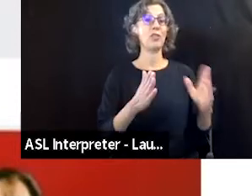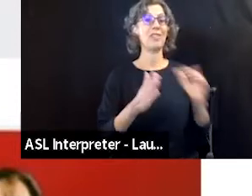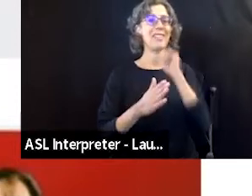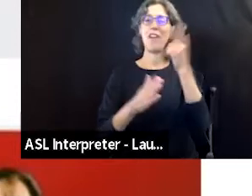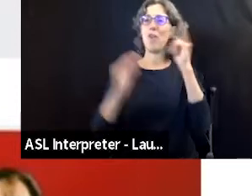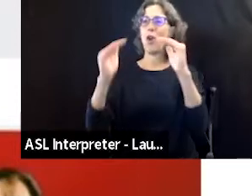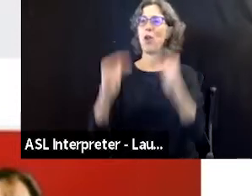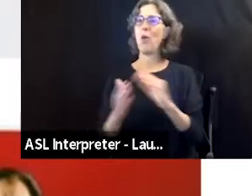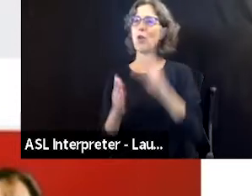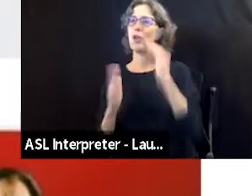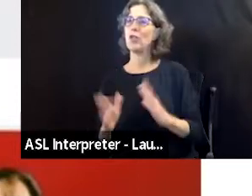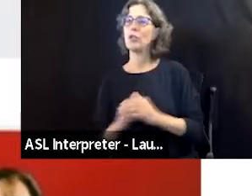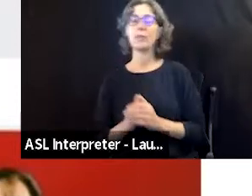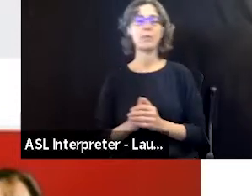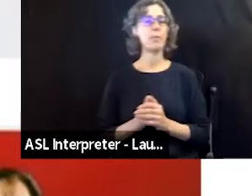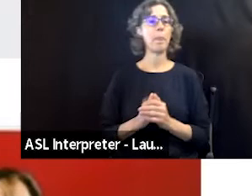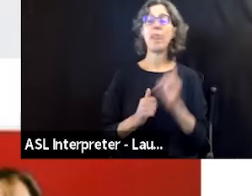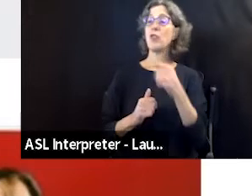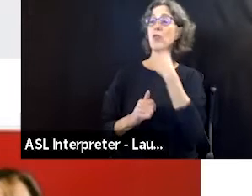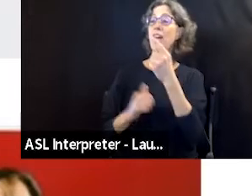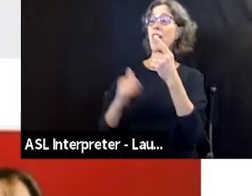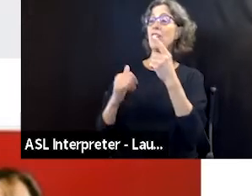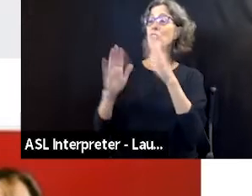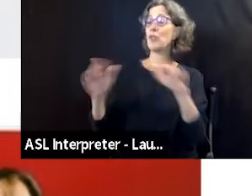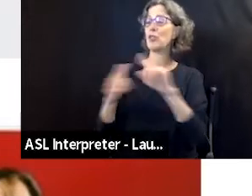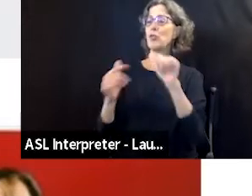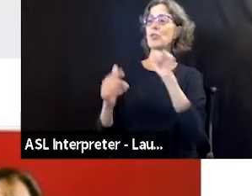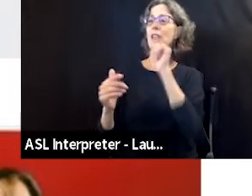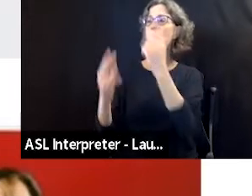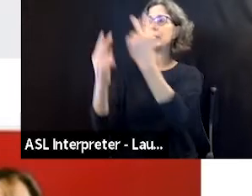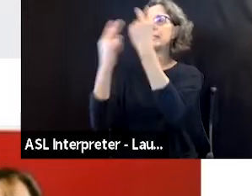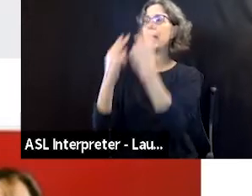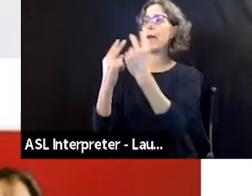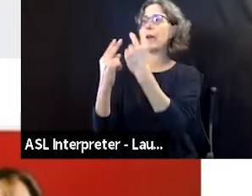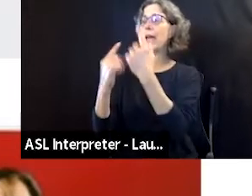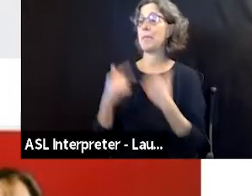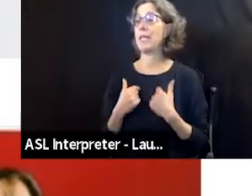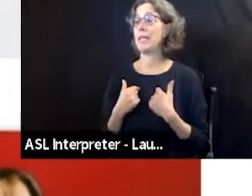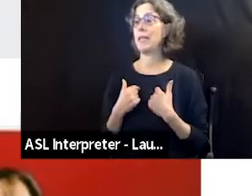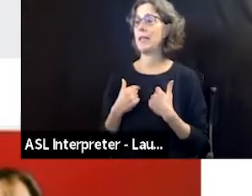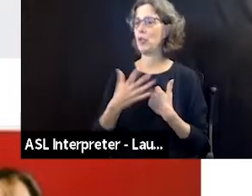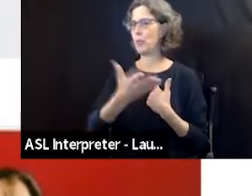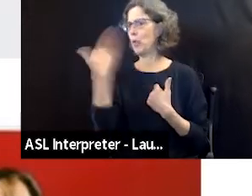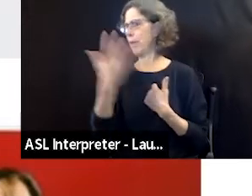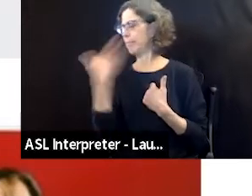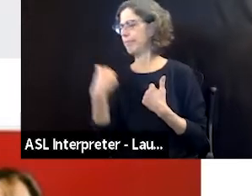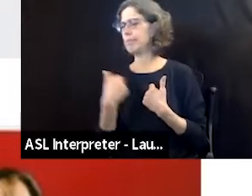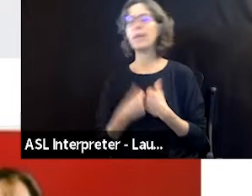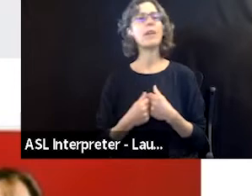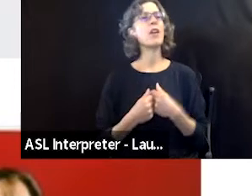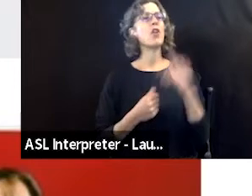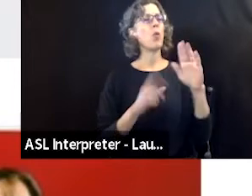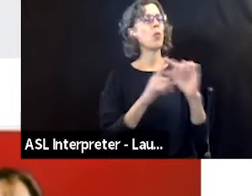You tell your children to stop staring at me and you pull them away from me. You use words in everyday conversations